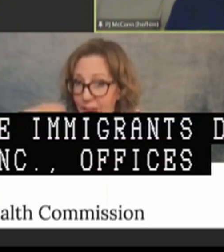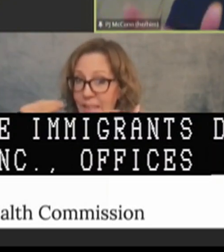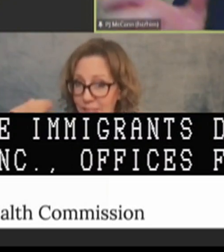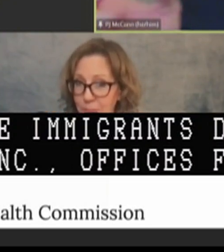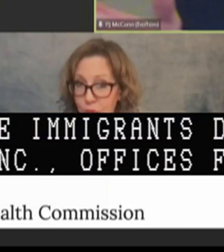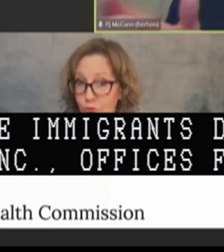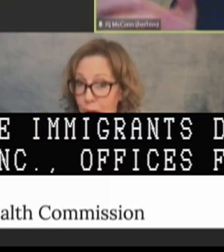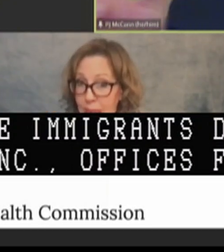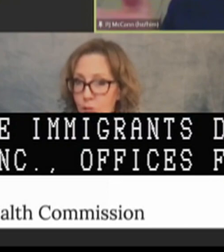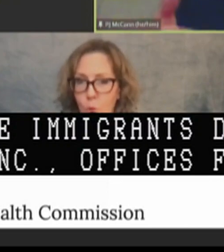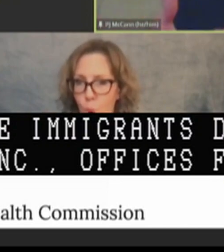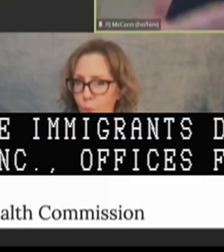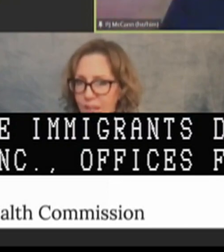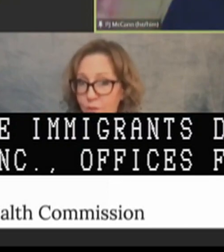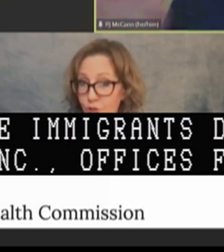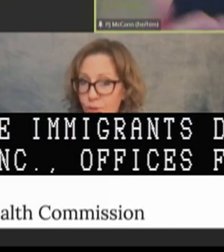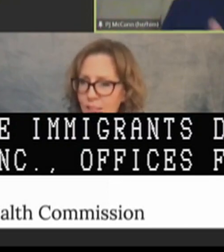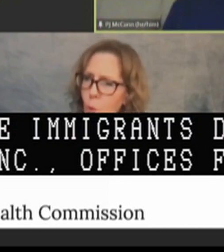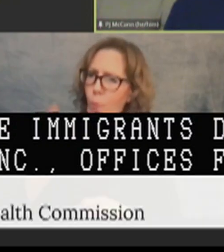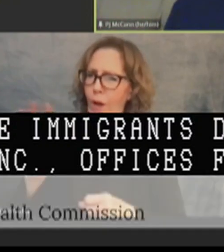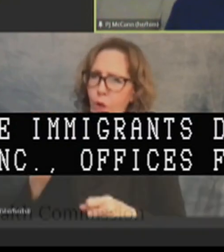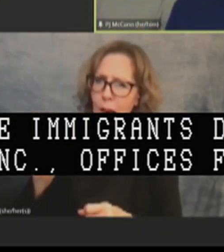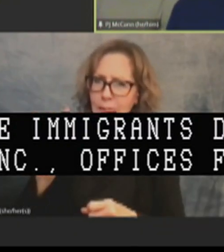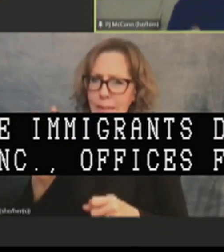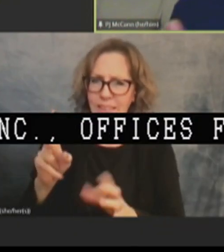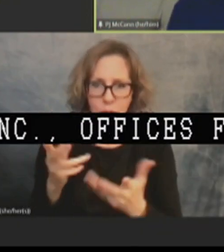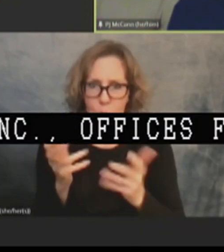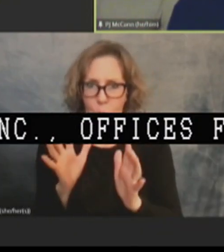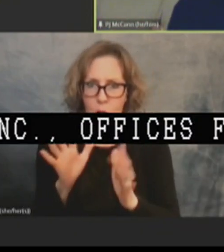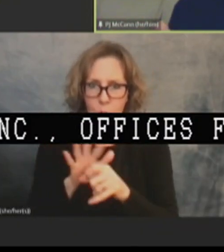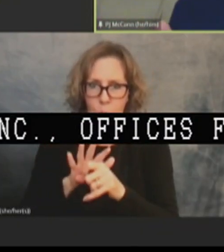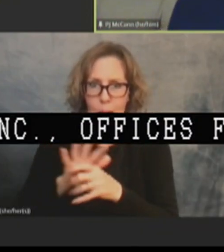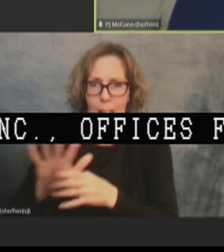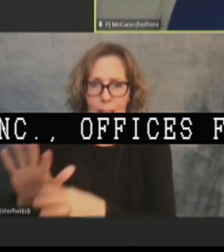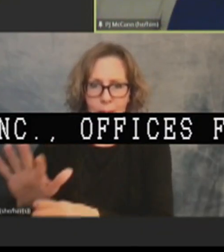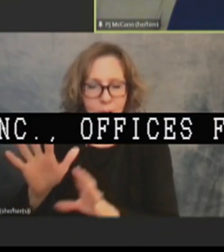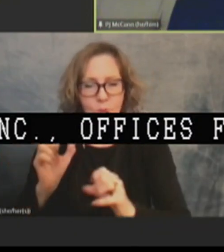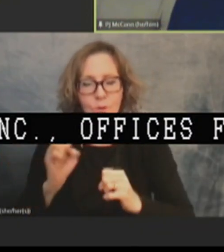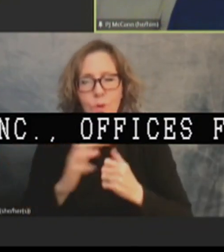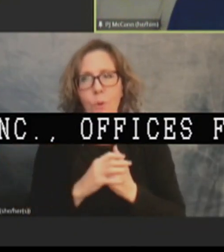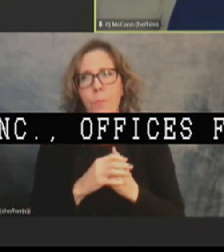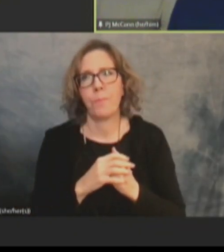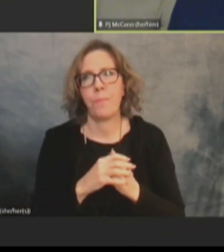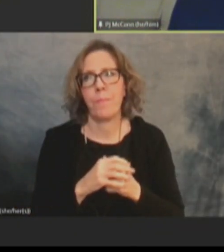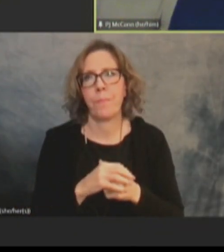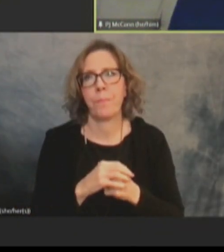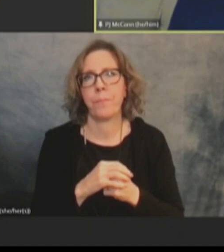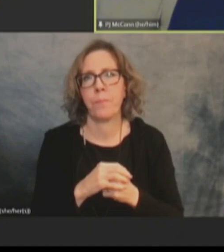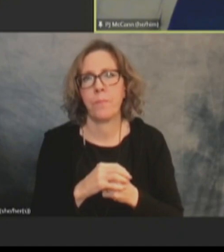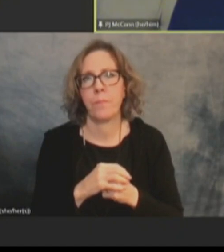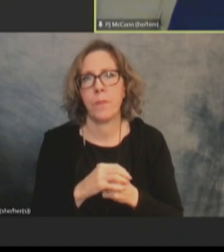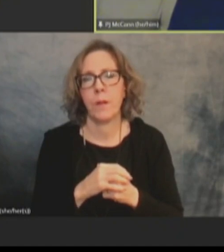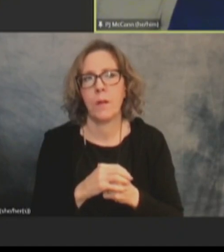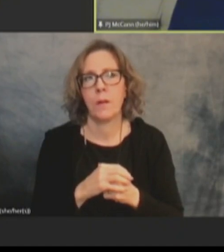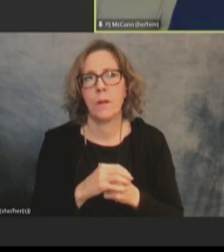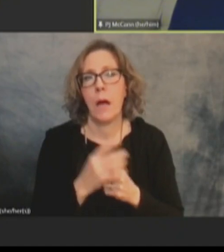a business owner to be, you know, comparing to and crossing. So there is, I'd say, consistent with that, there was sort of a lot